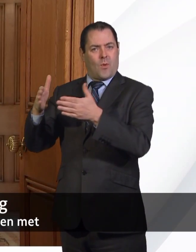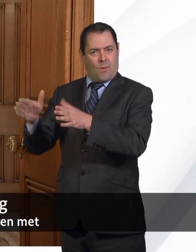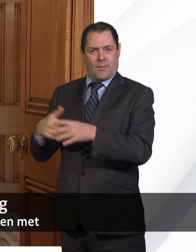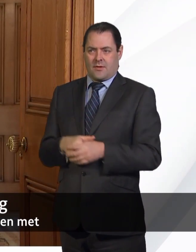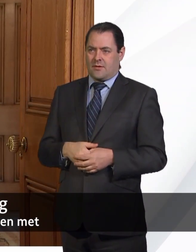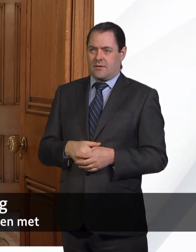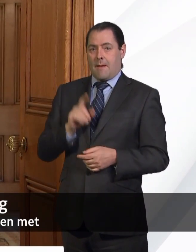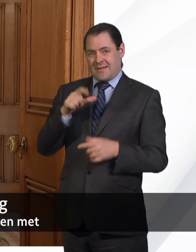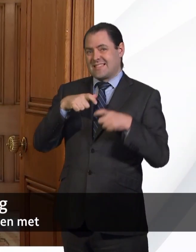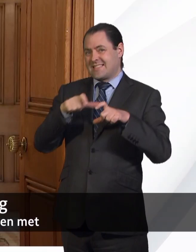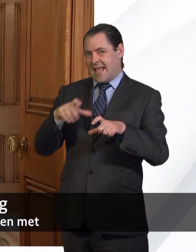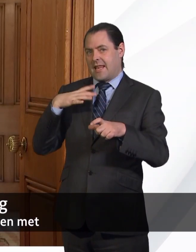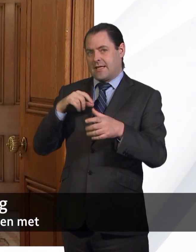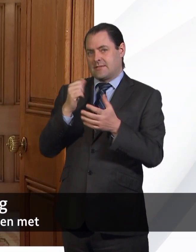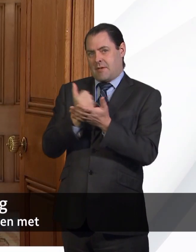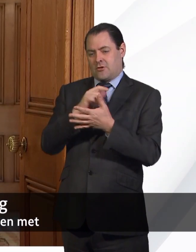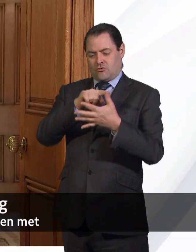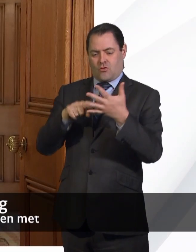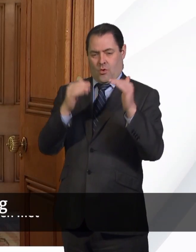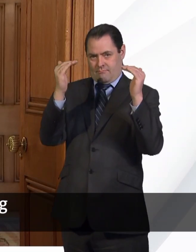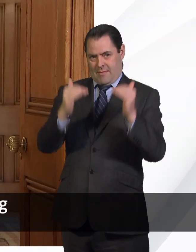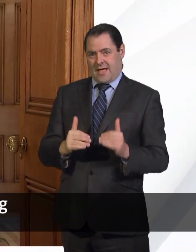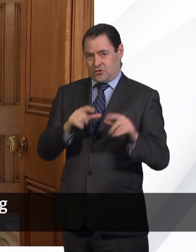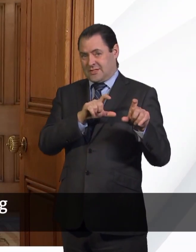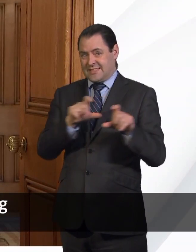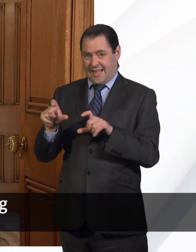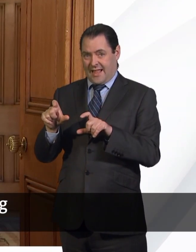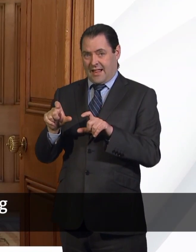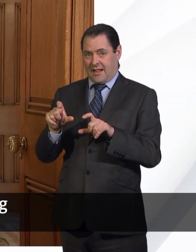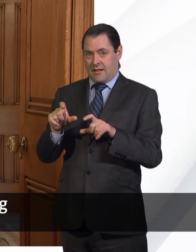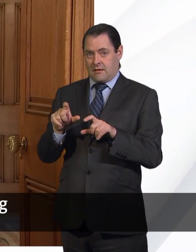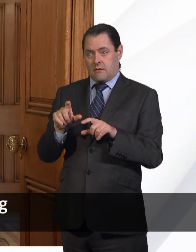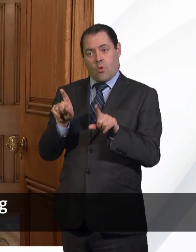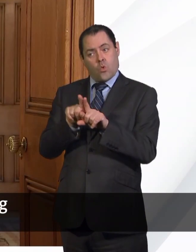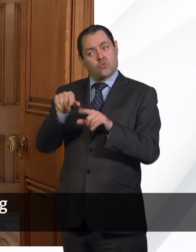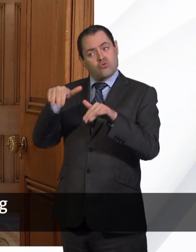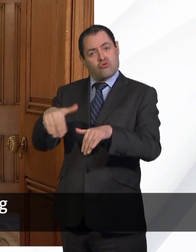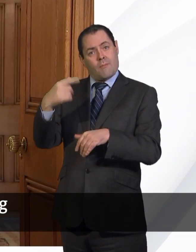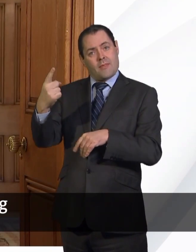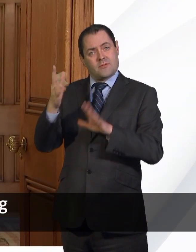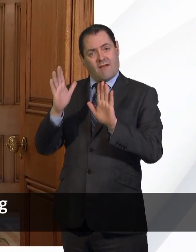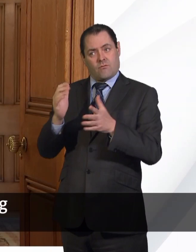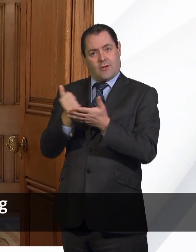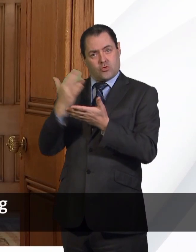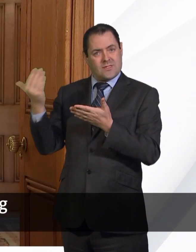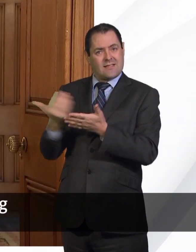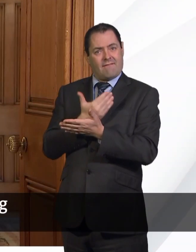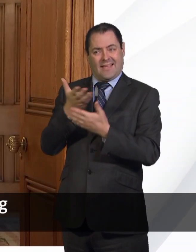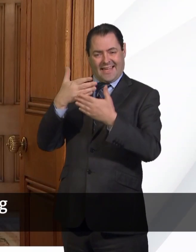the 5 tests are still being met and shops have been made COVID secure.